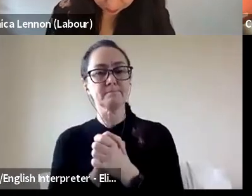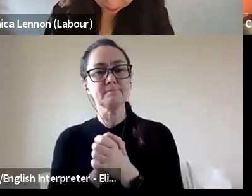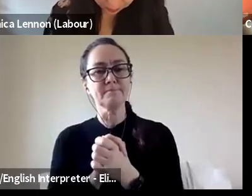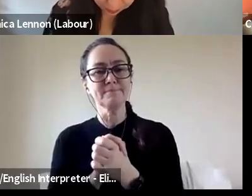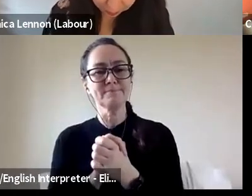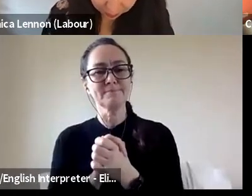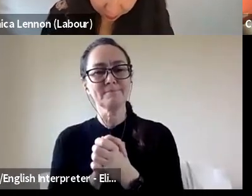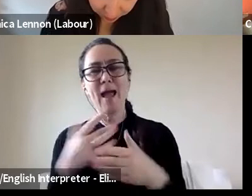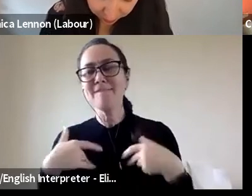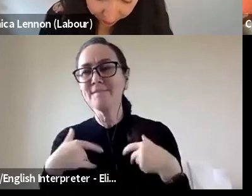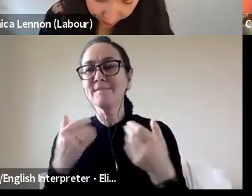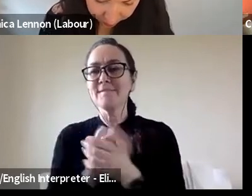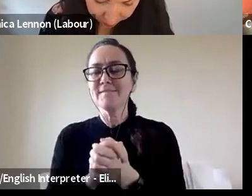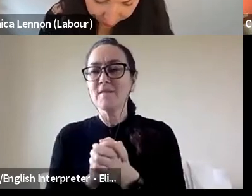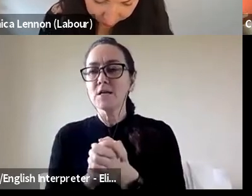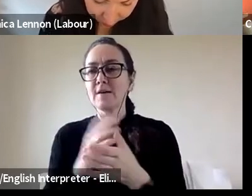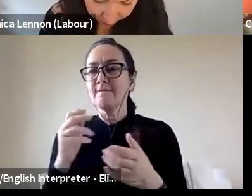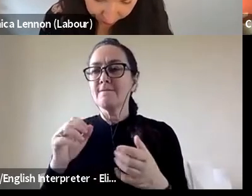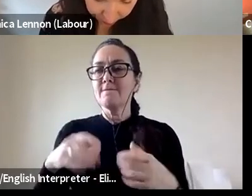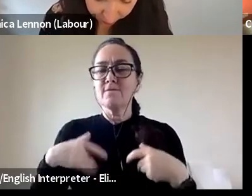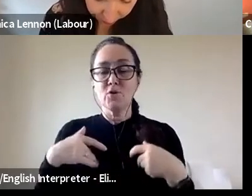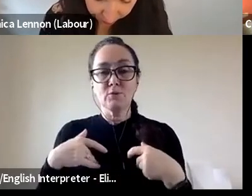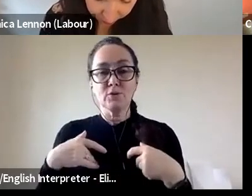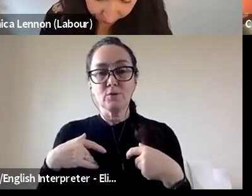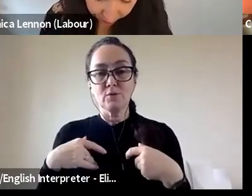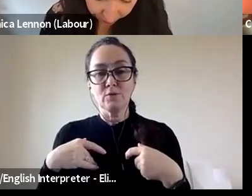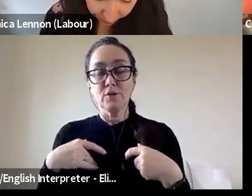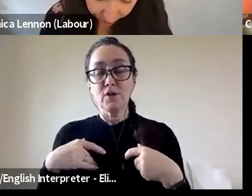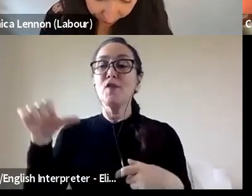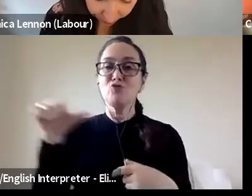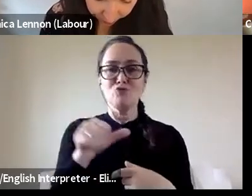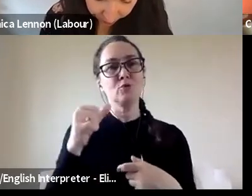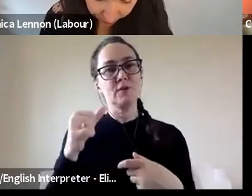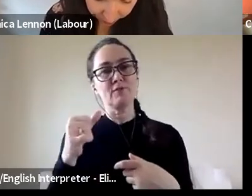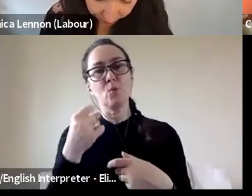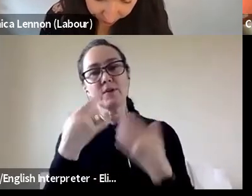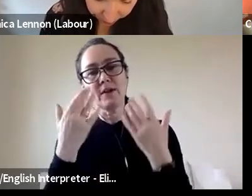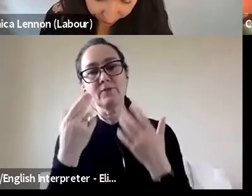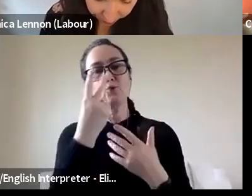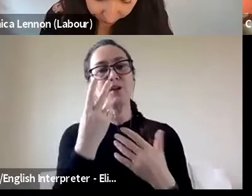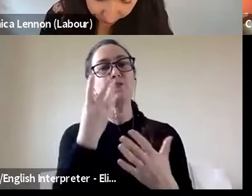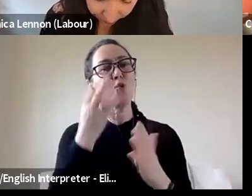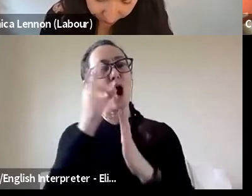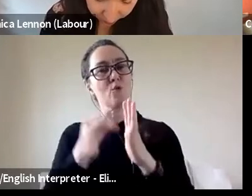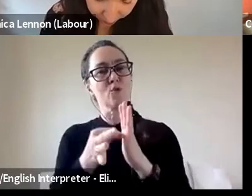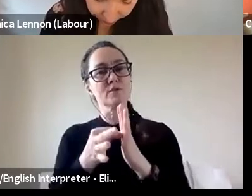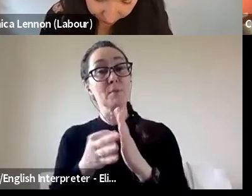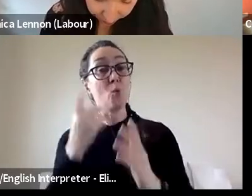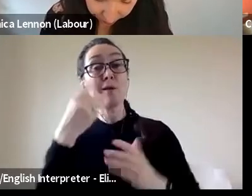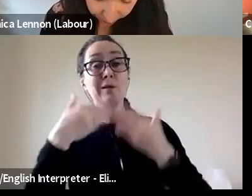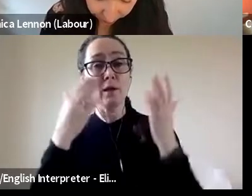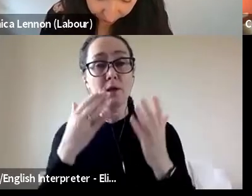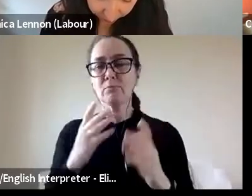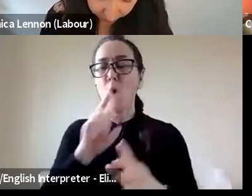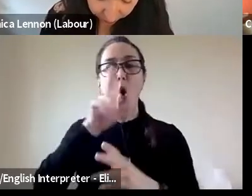for all unpaid carers to have 24 hours off and see what society would look like. Because I